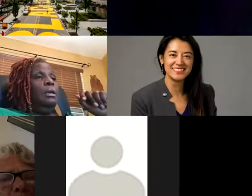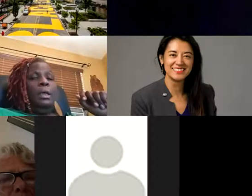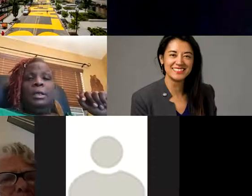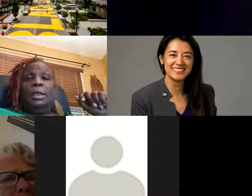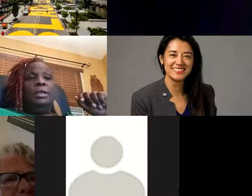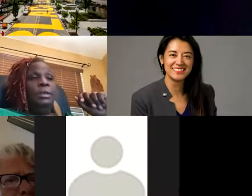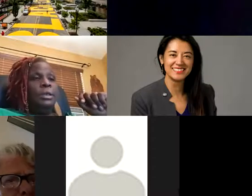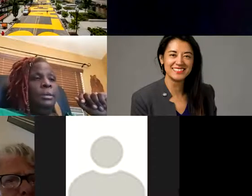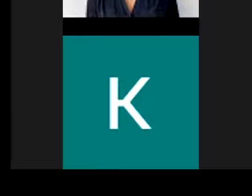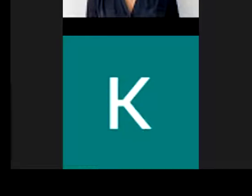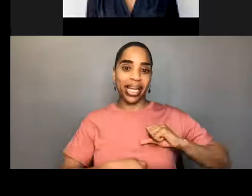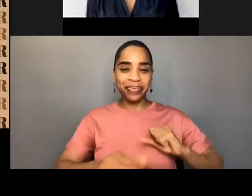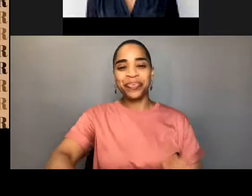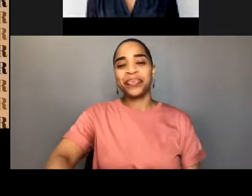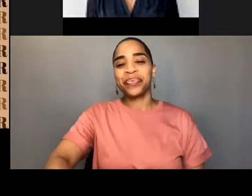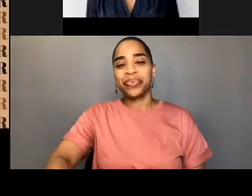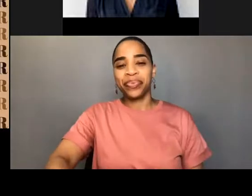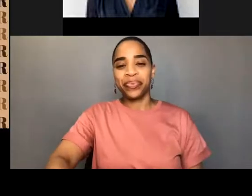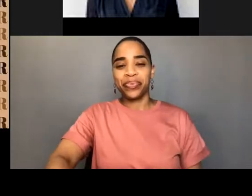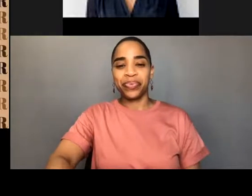what's going on.